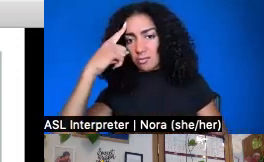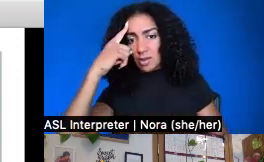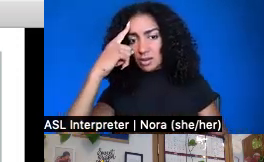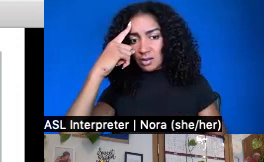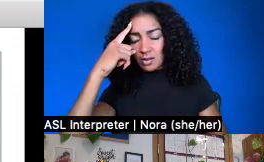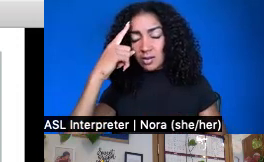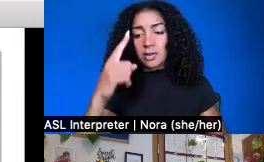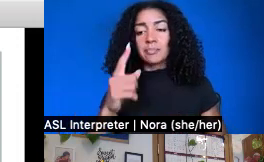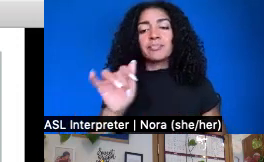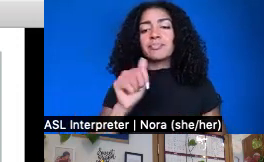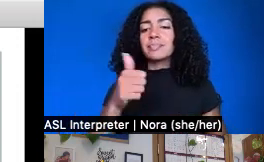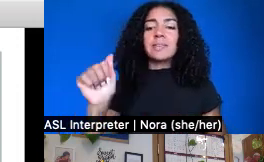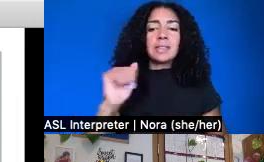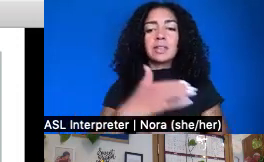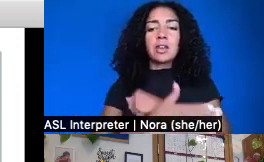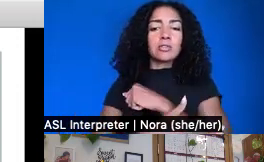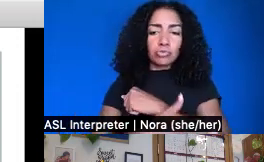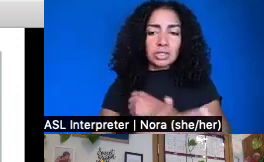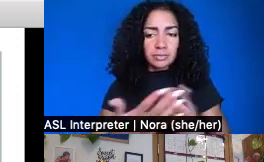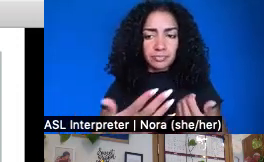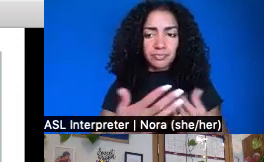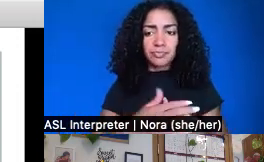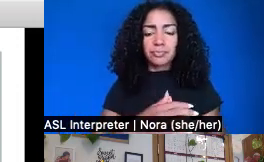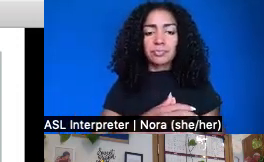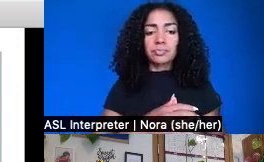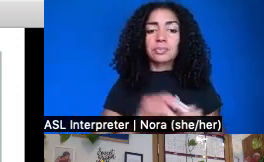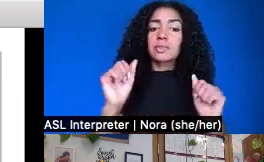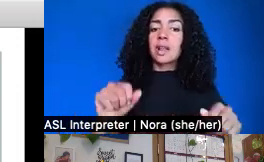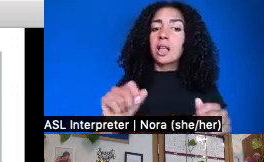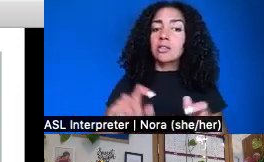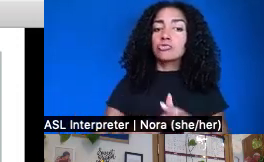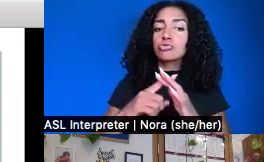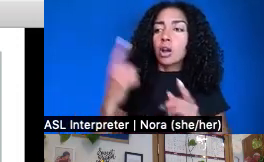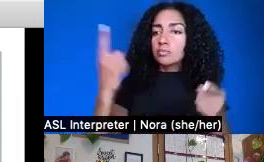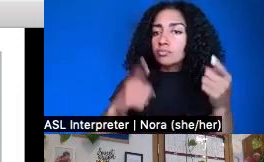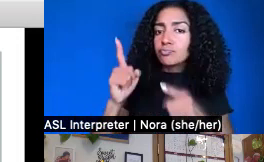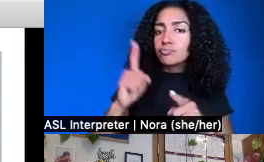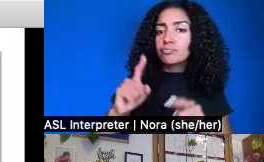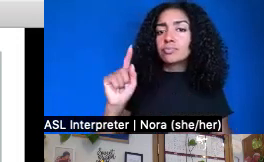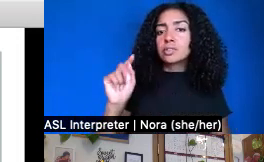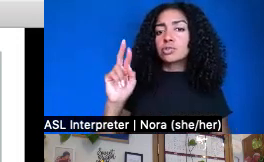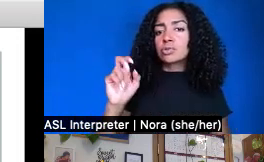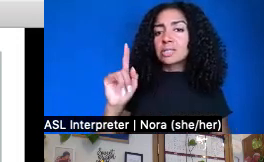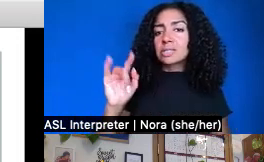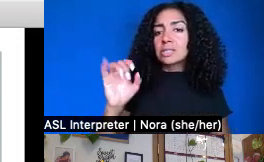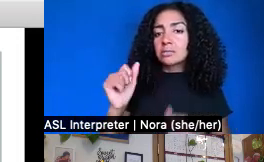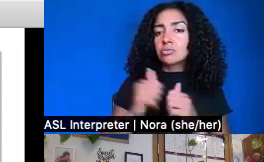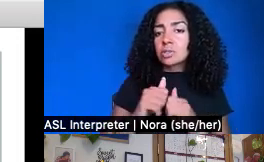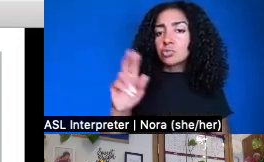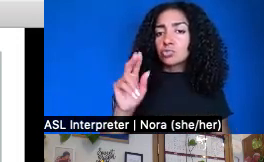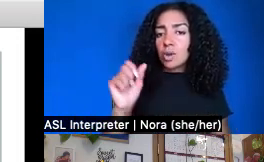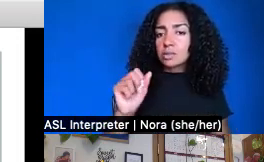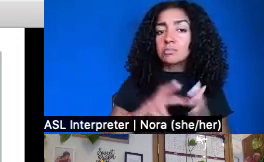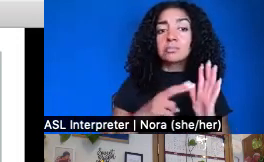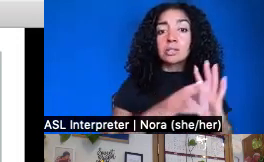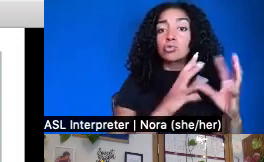any country, they can enter into treaties with the United States. And so that's the tribal nations have the